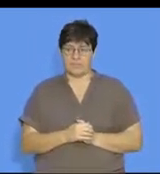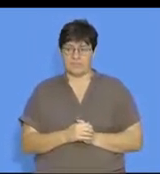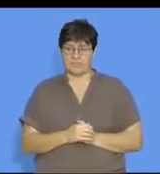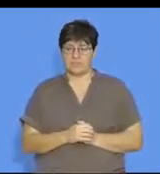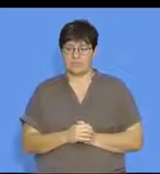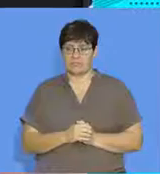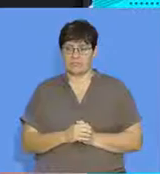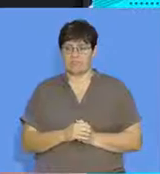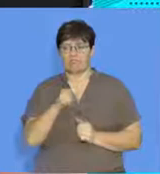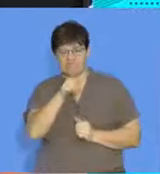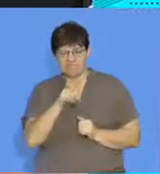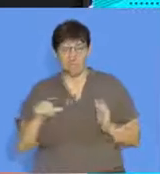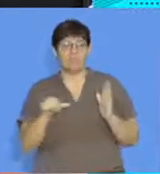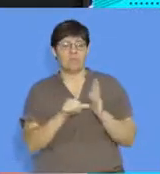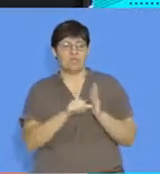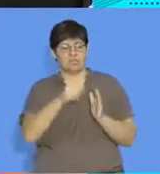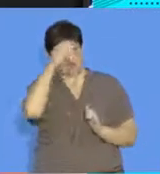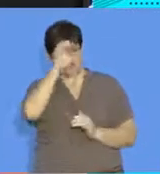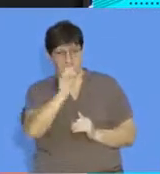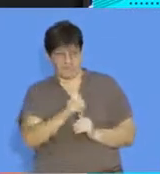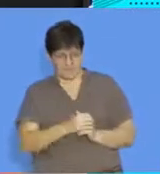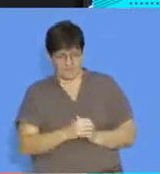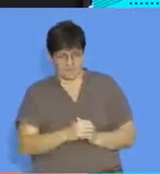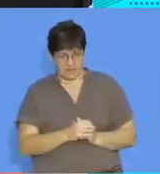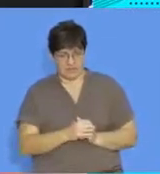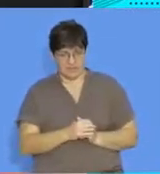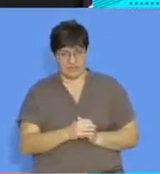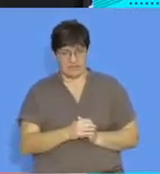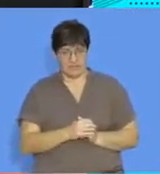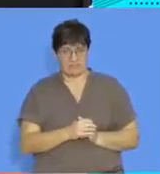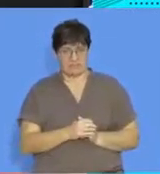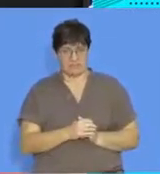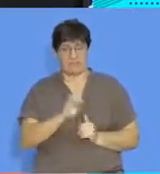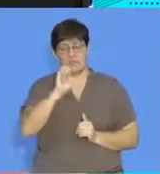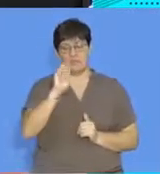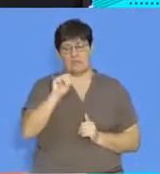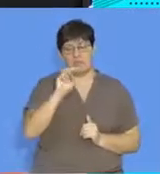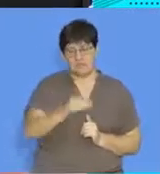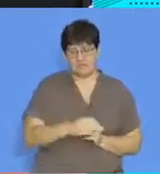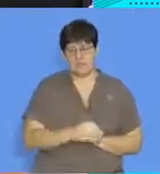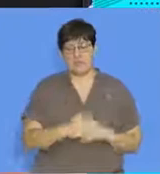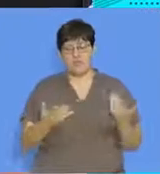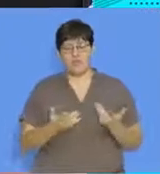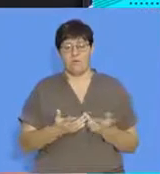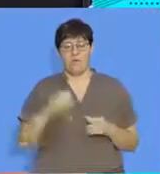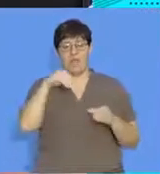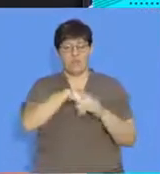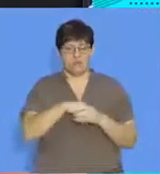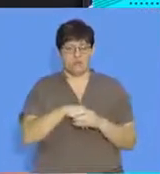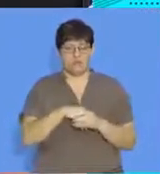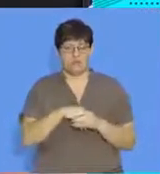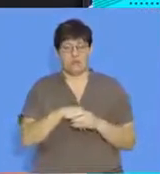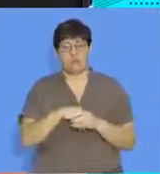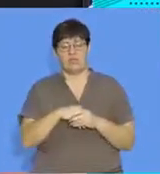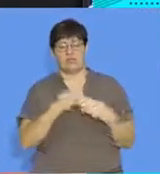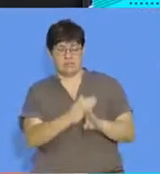okay. So these are some of the very important concepts around, EMF,